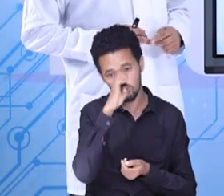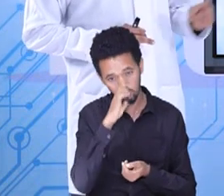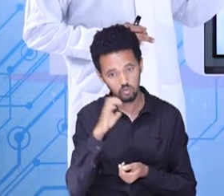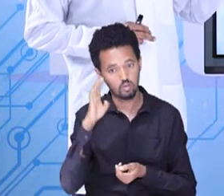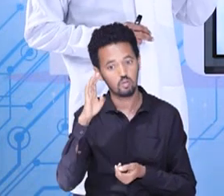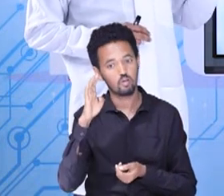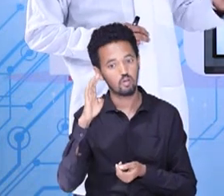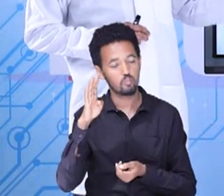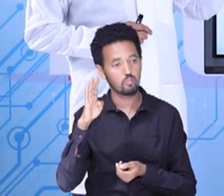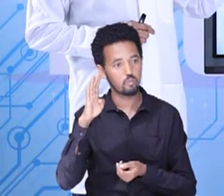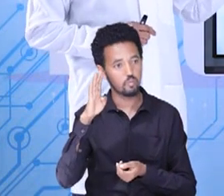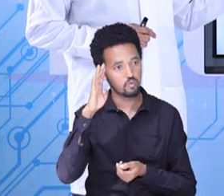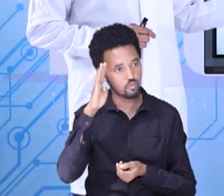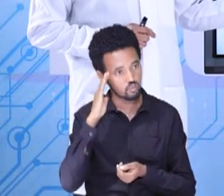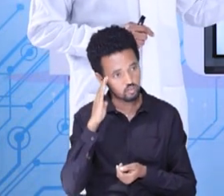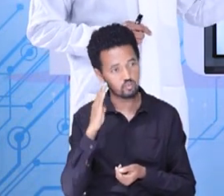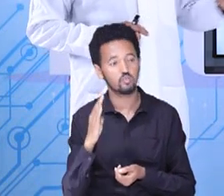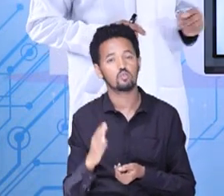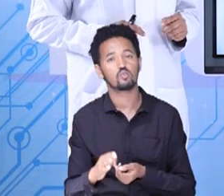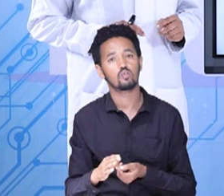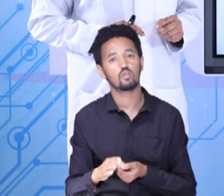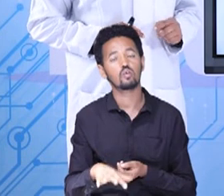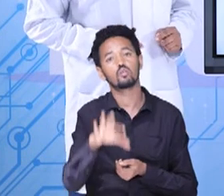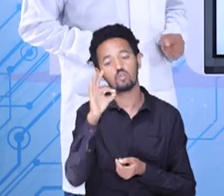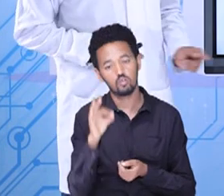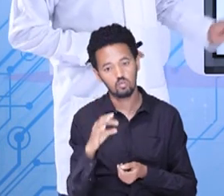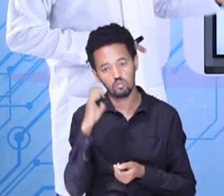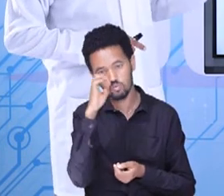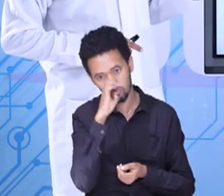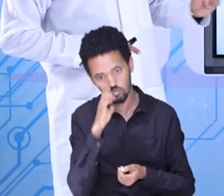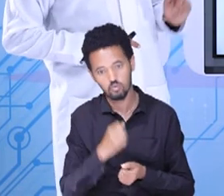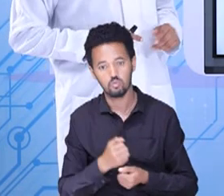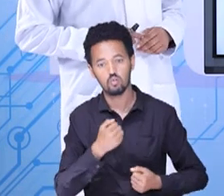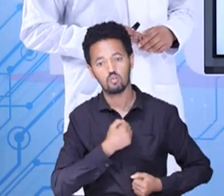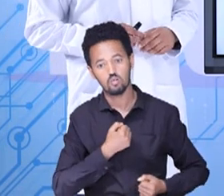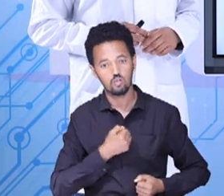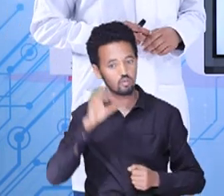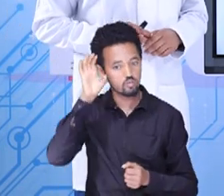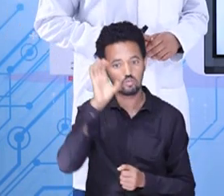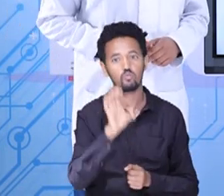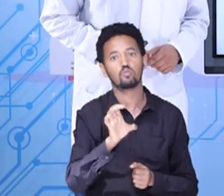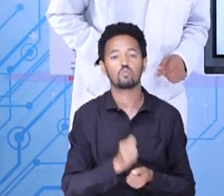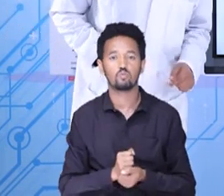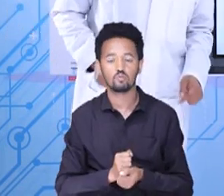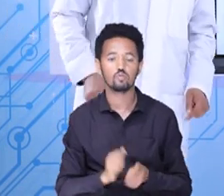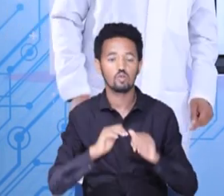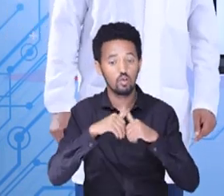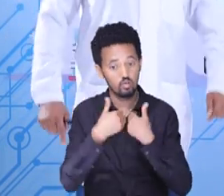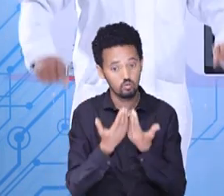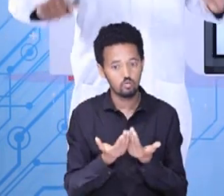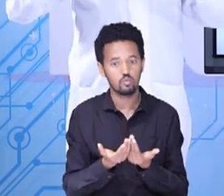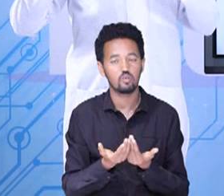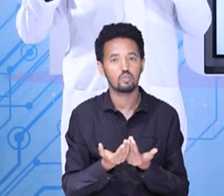agreed to train Ethiopian military force. By 1955, Howard